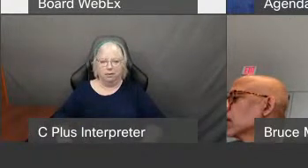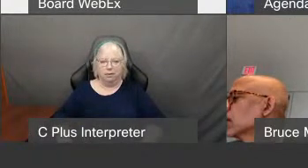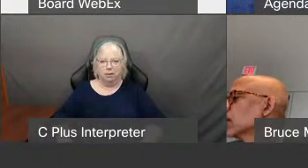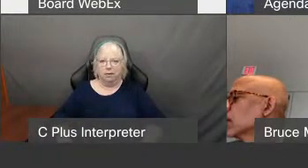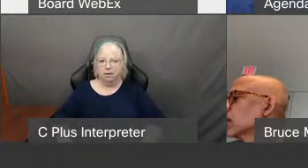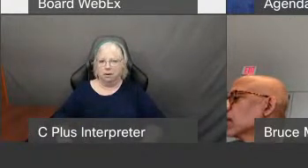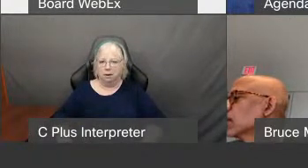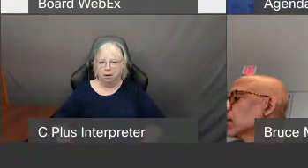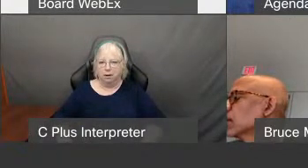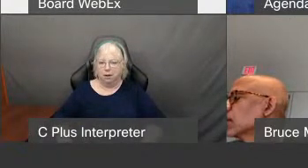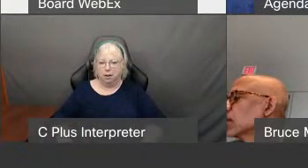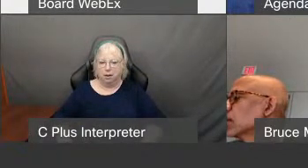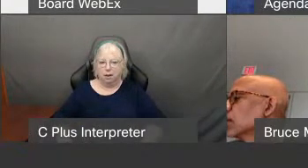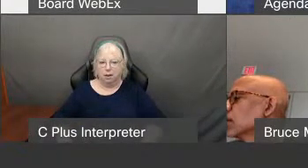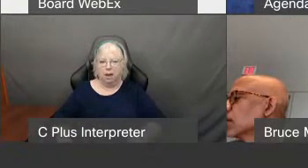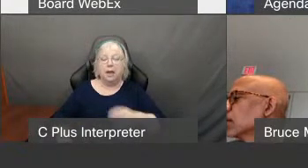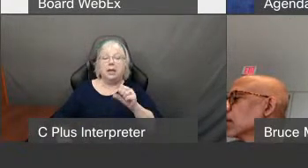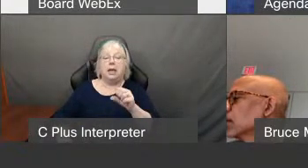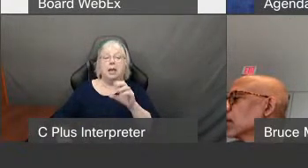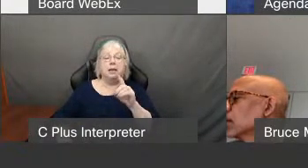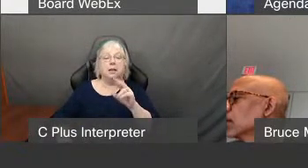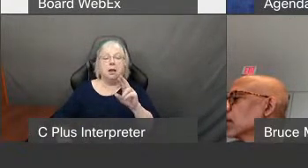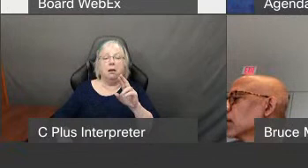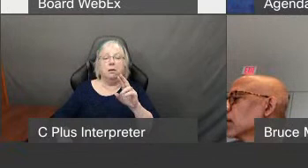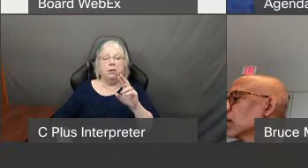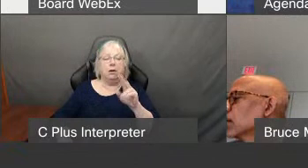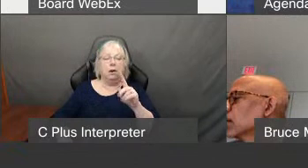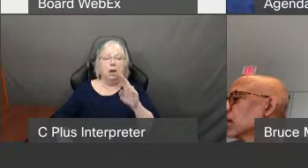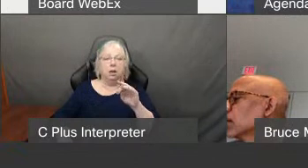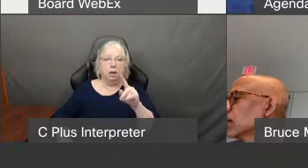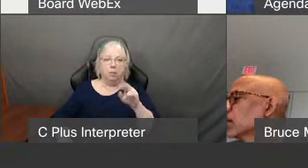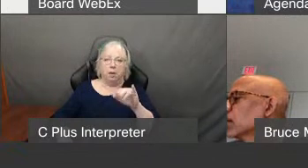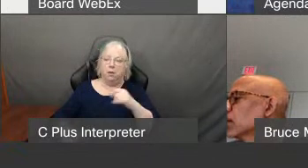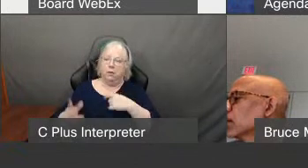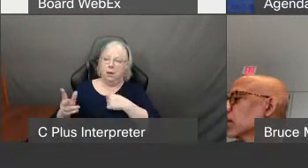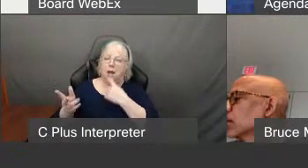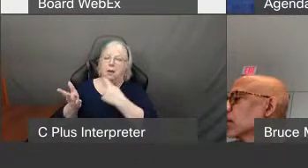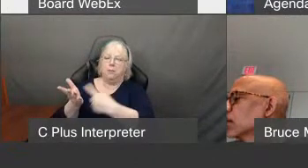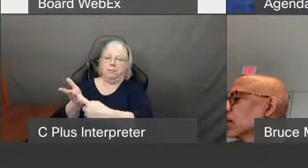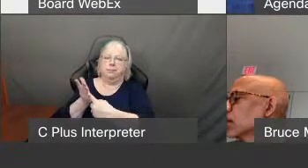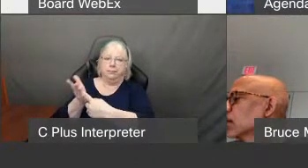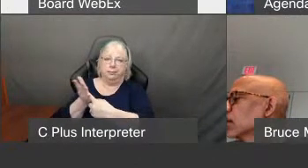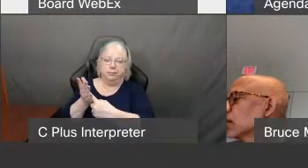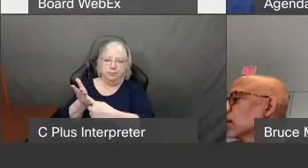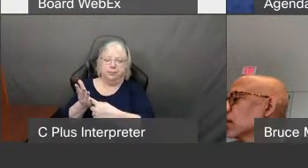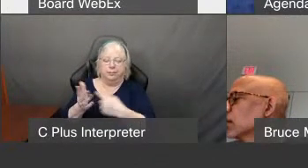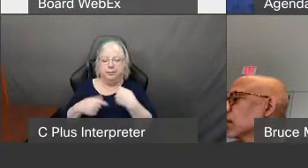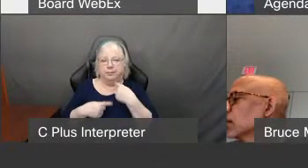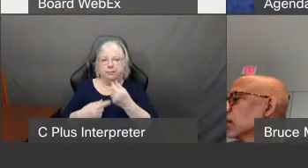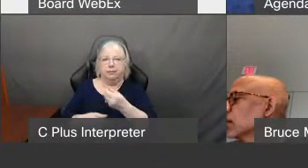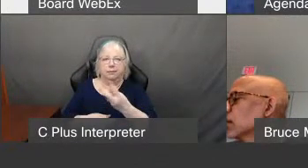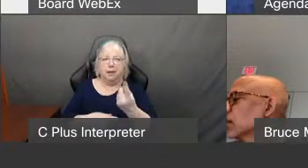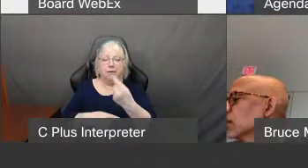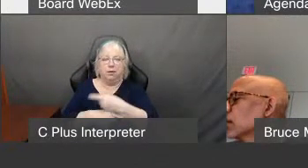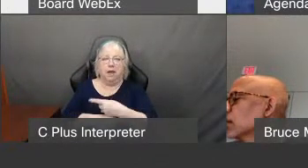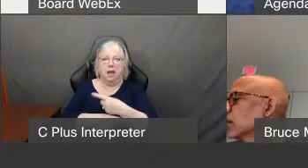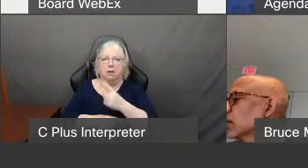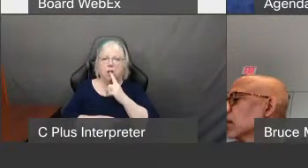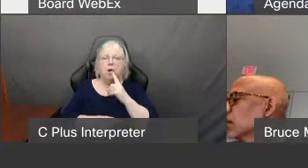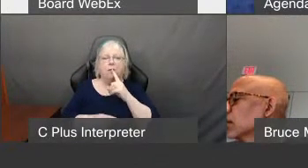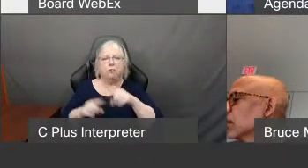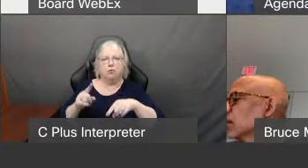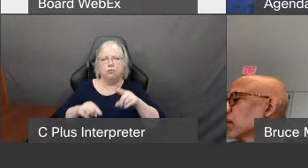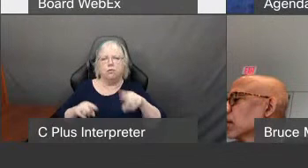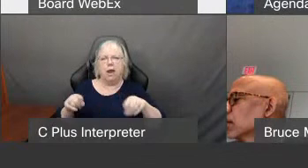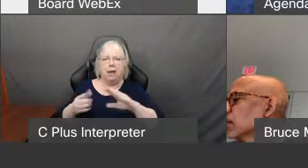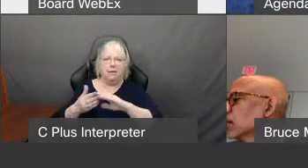Yeah, and Director Compeers and I've been talking about back and forth in, on this exact issue the last couple of days. And there really are a variety of